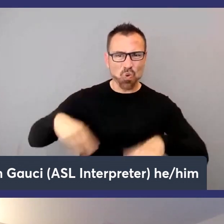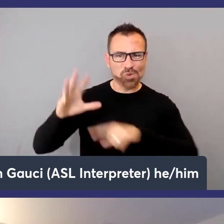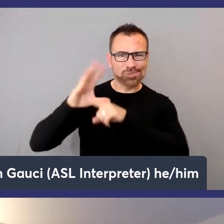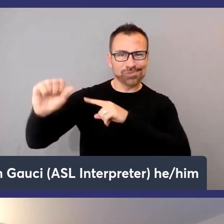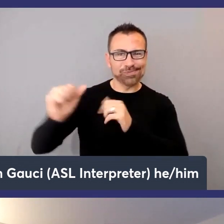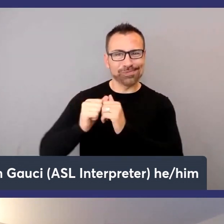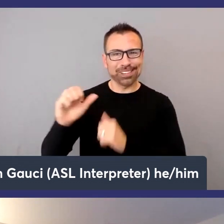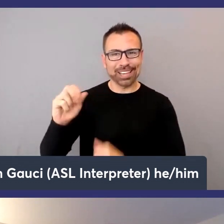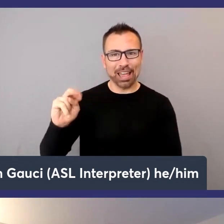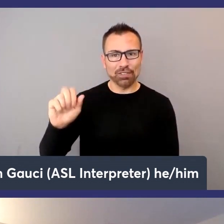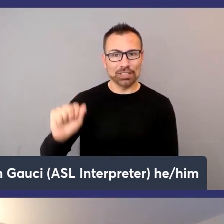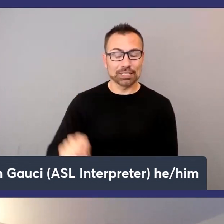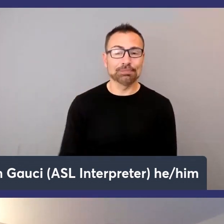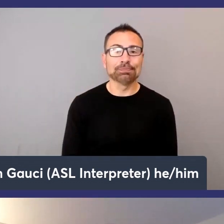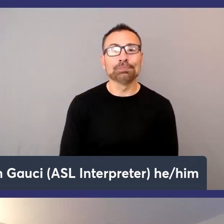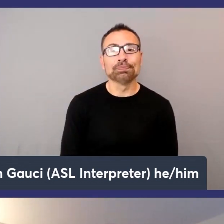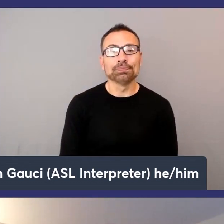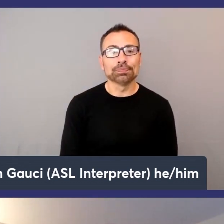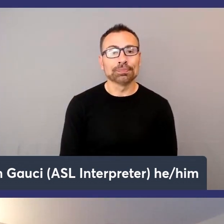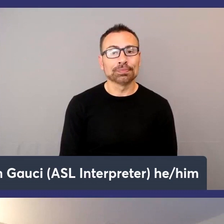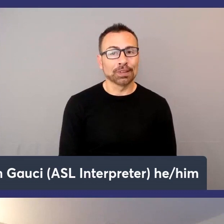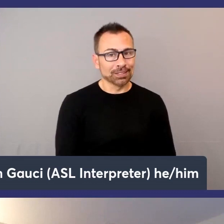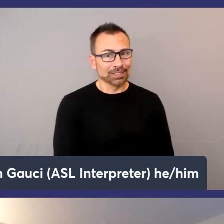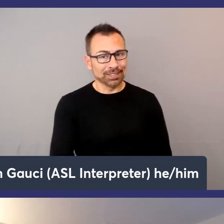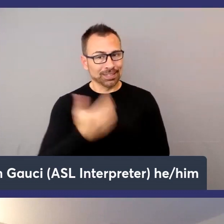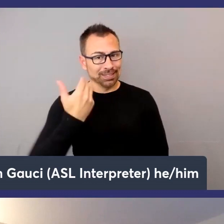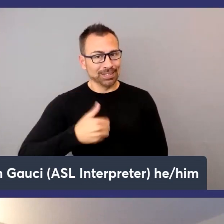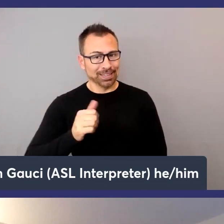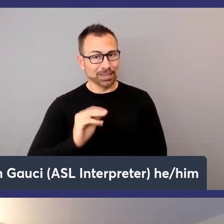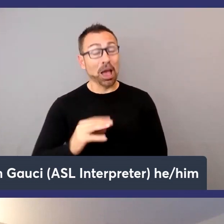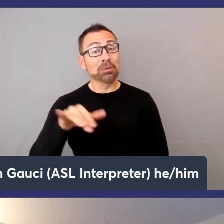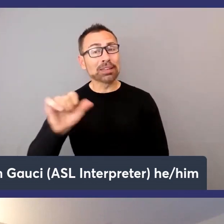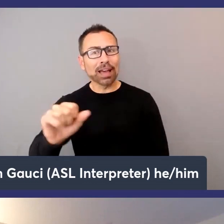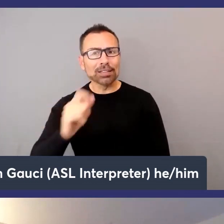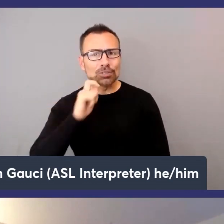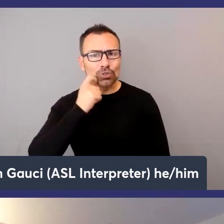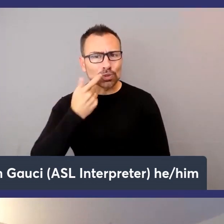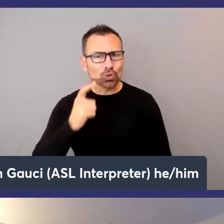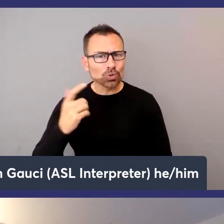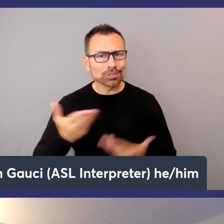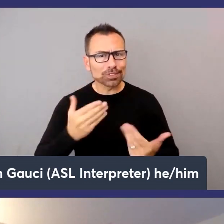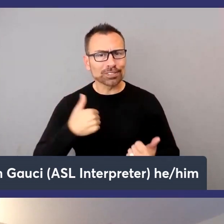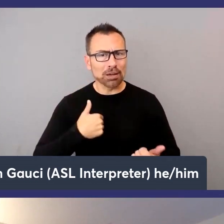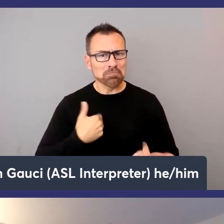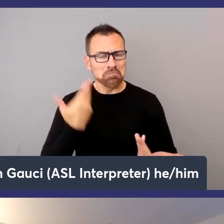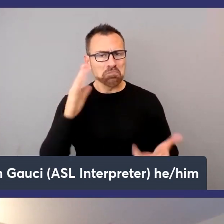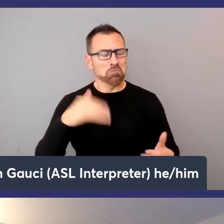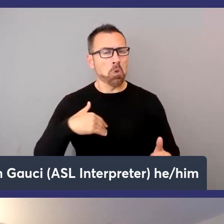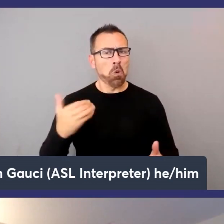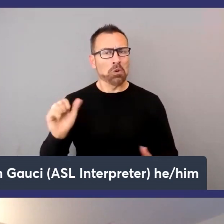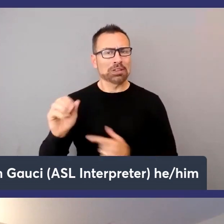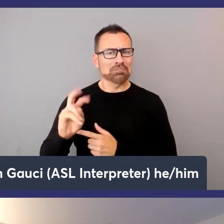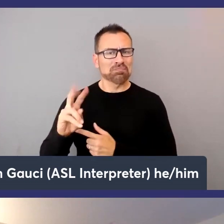Canvas. Yeah, that's a super cool service. I wasn't deeply familiar with Canvas prior